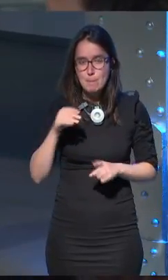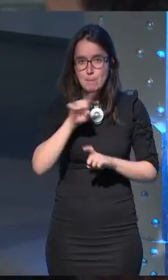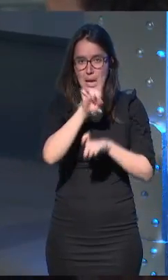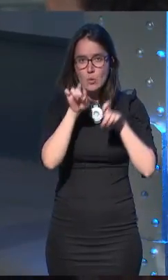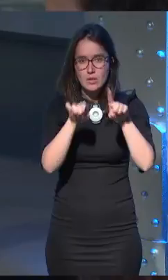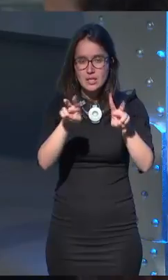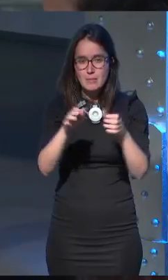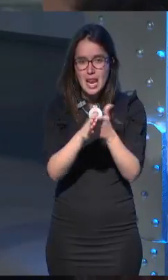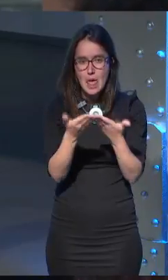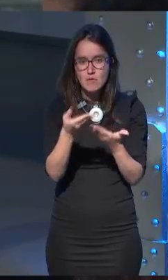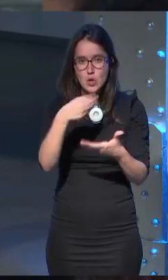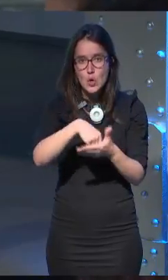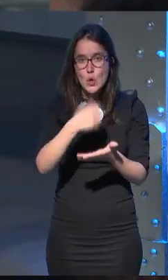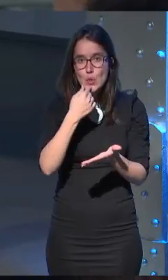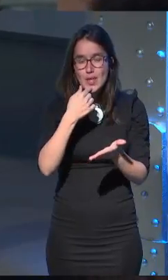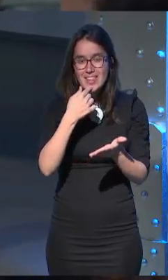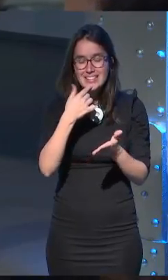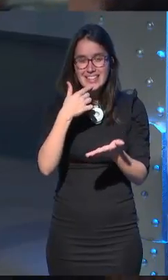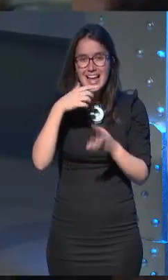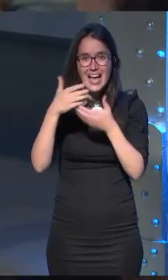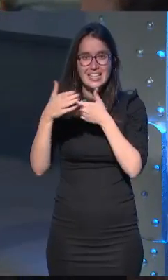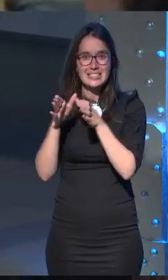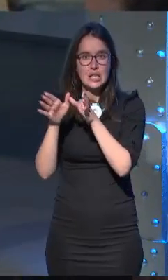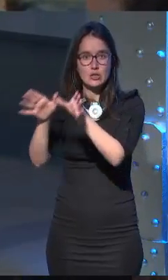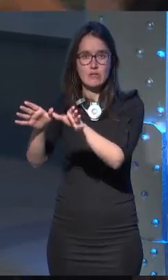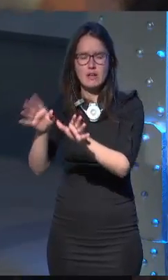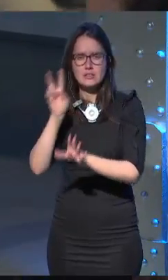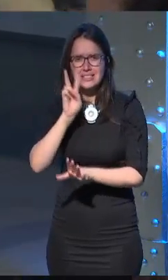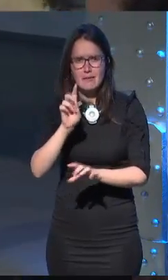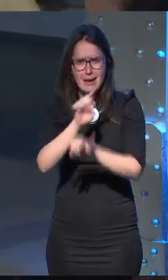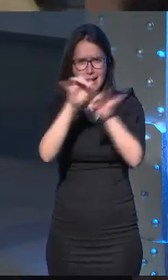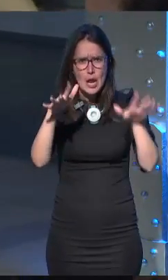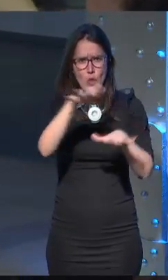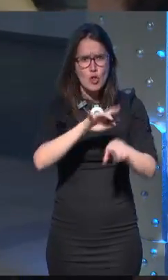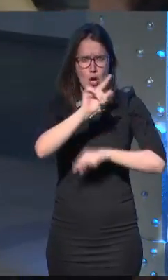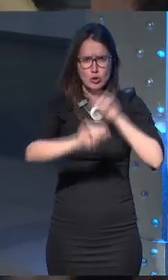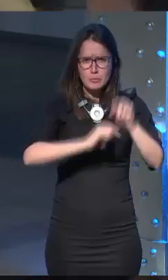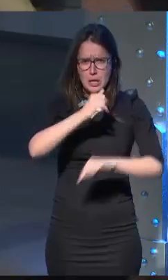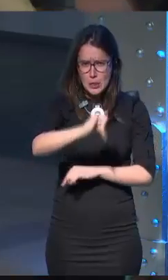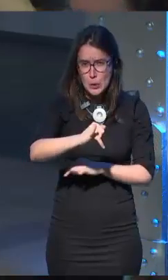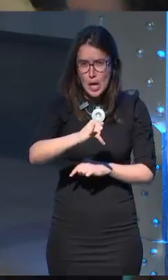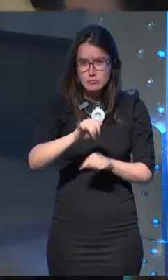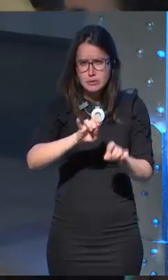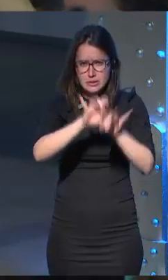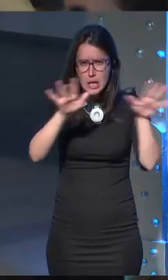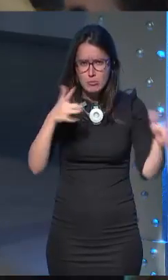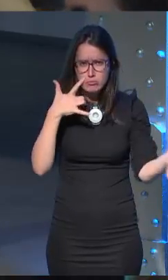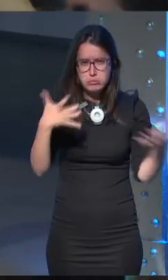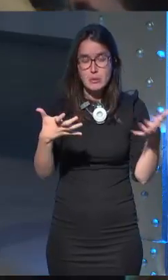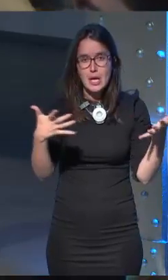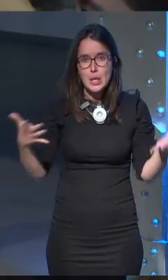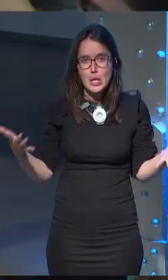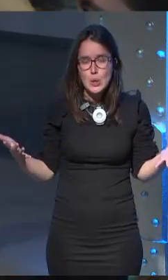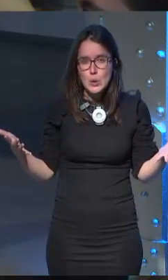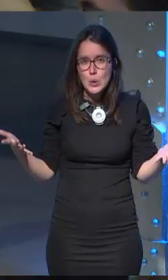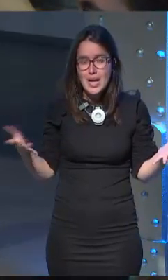I want to ask you about, well, the book you said that from the station you can clearly see the polluted areas in the Earth.